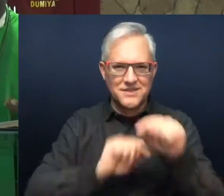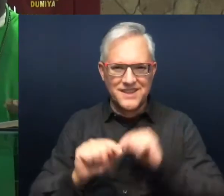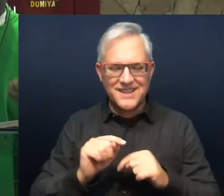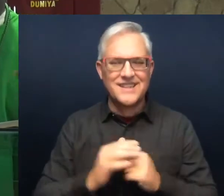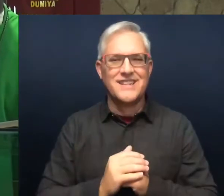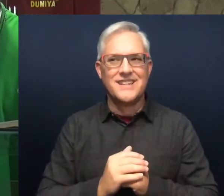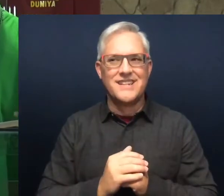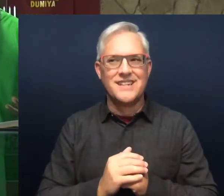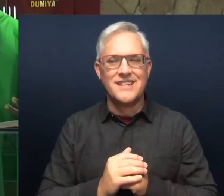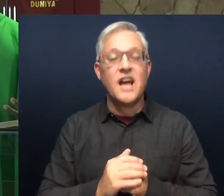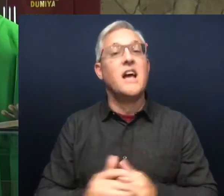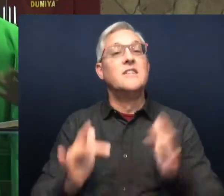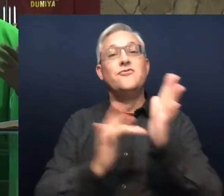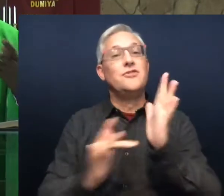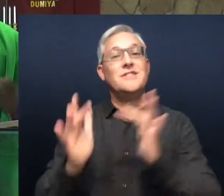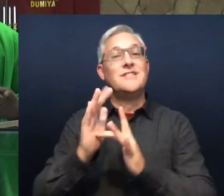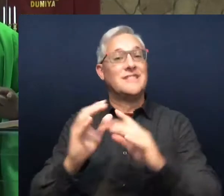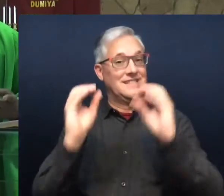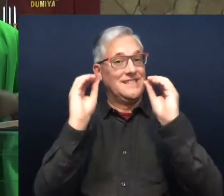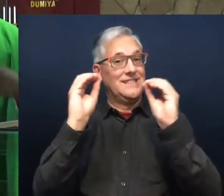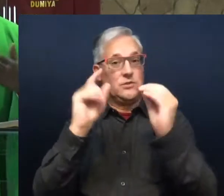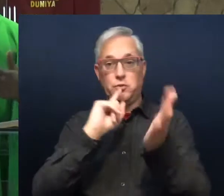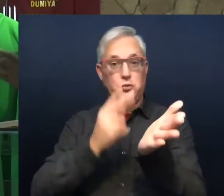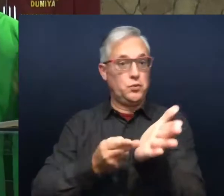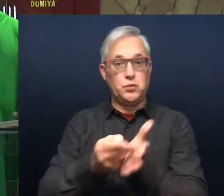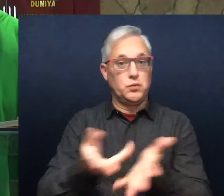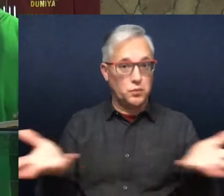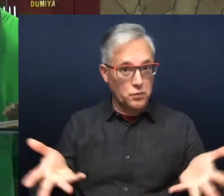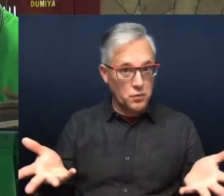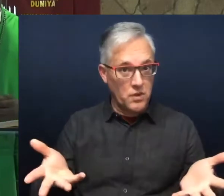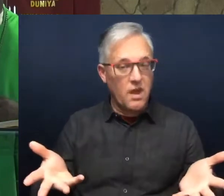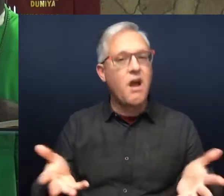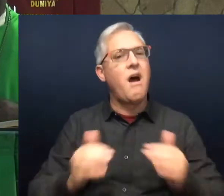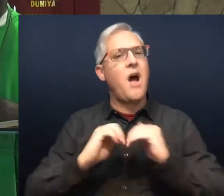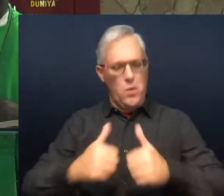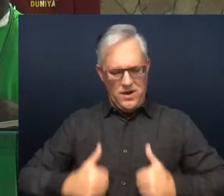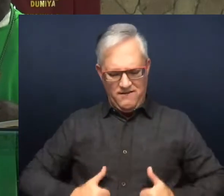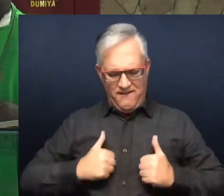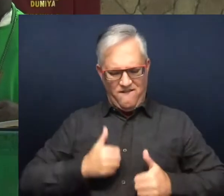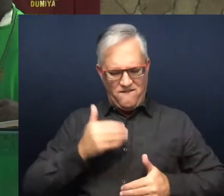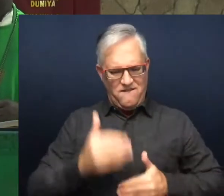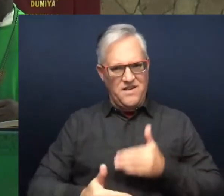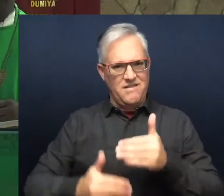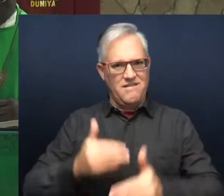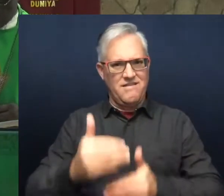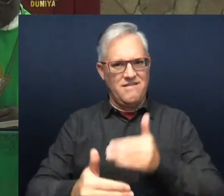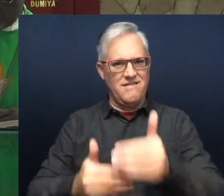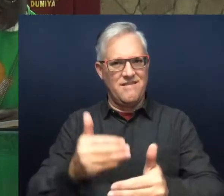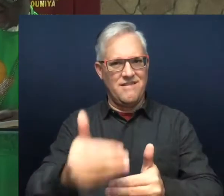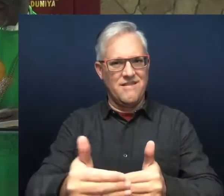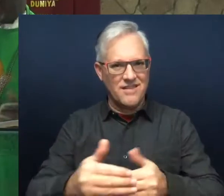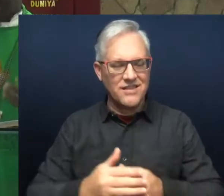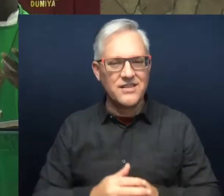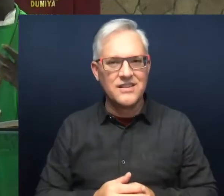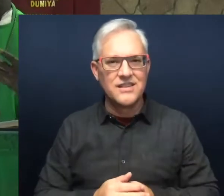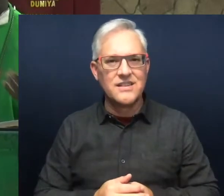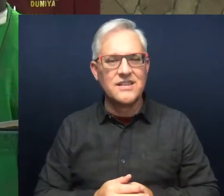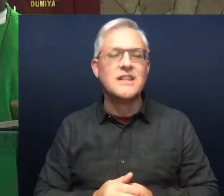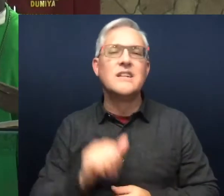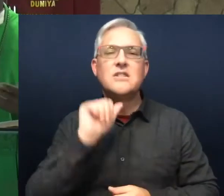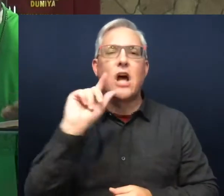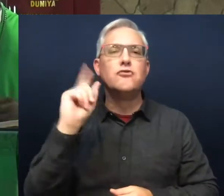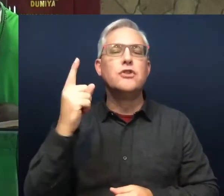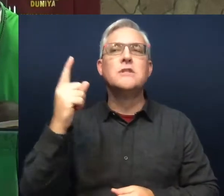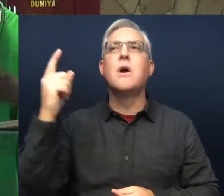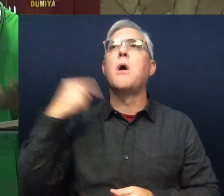The truth that Jesus teaches us is the truth of a life to live by. It is not a truth that is just a matter